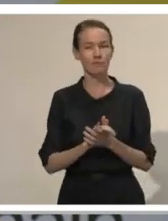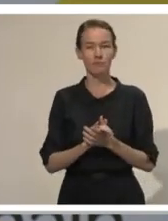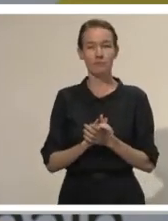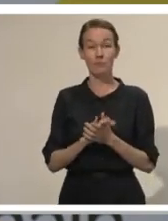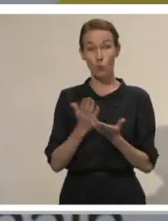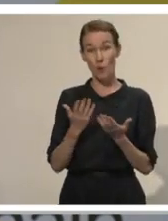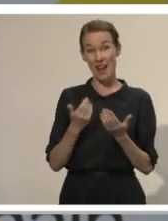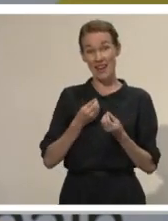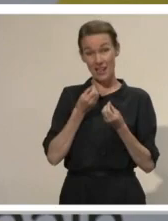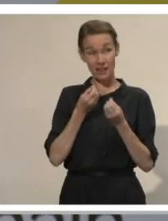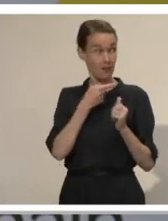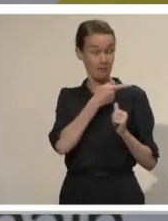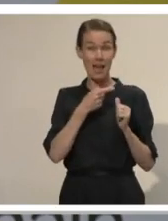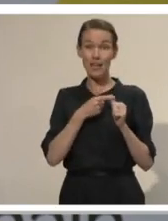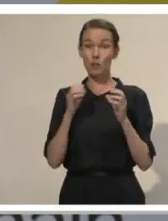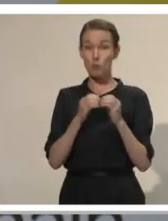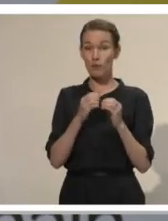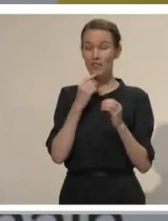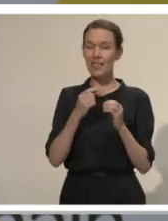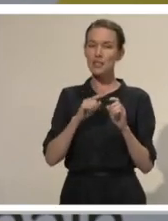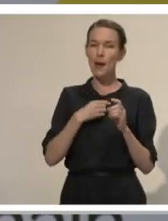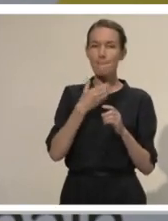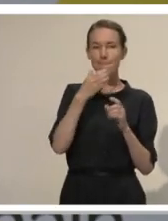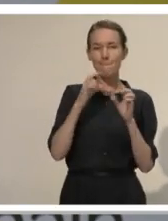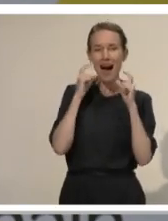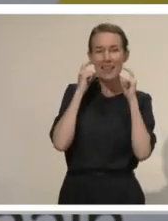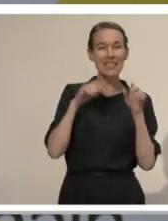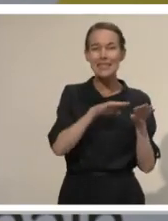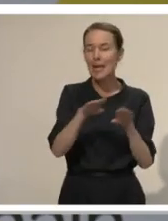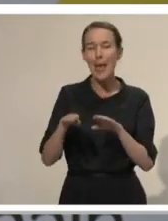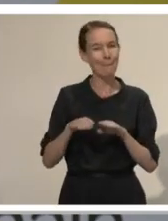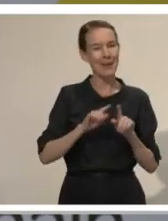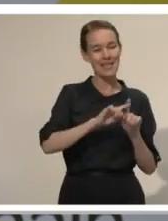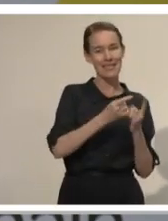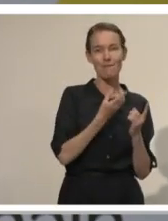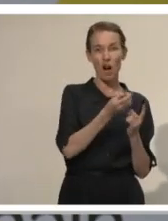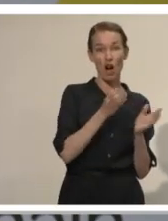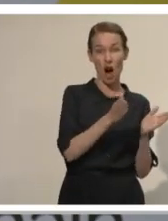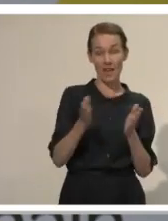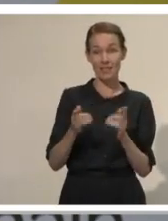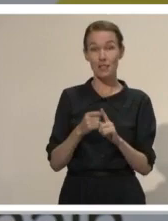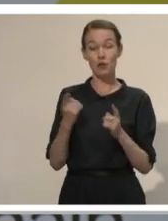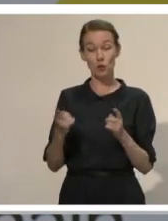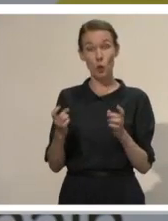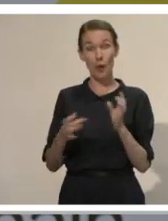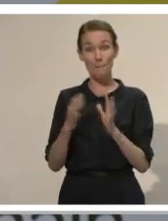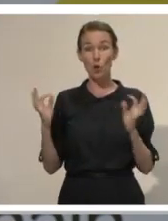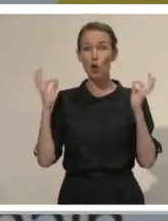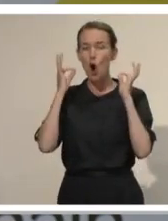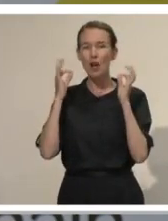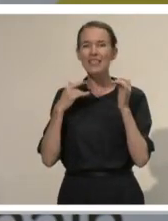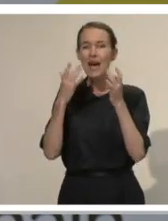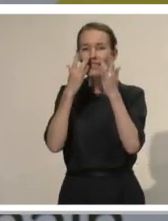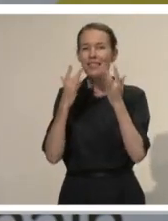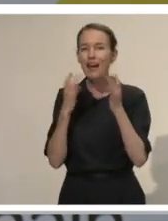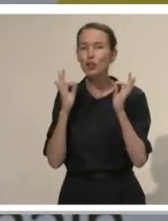mask, but it is very important that you put it on and keep your hands away from your nose and mouth, and they usually hook behind